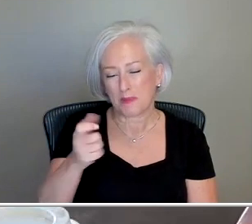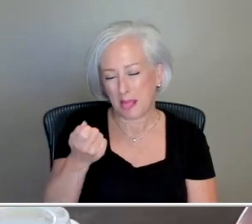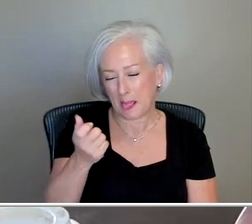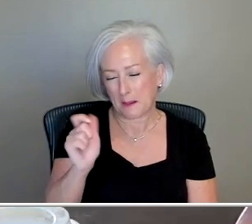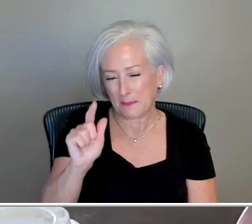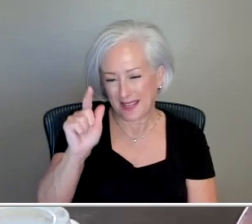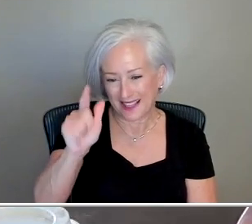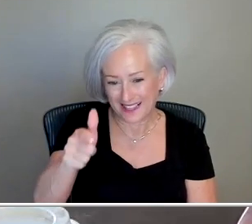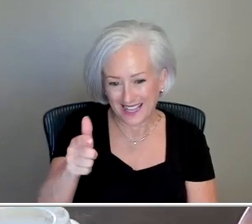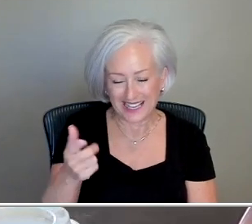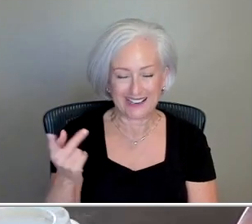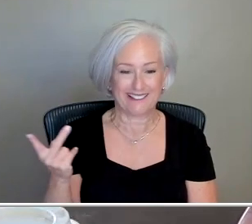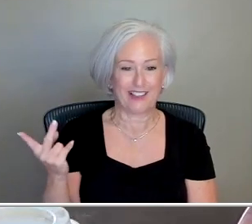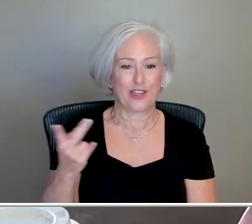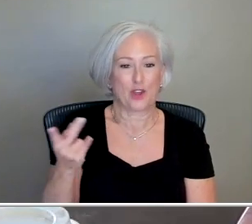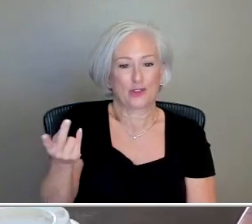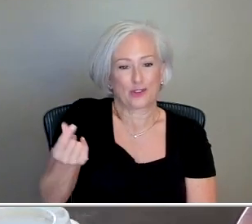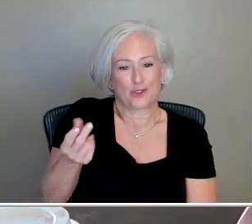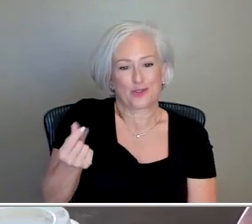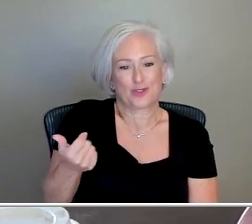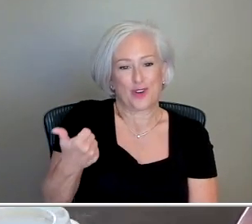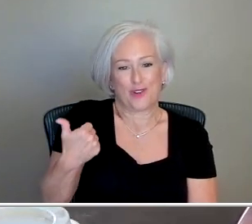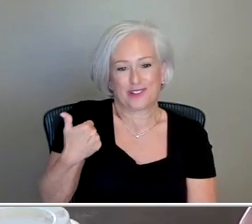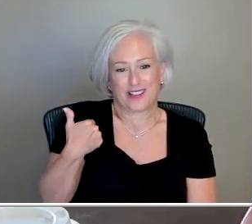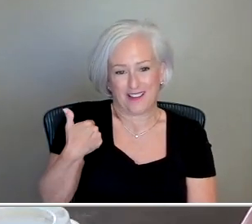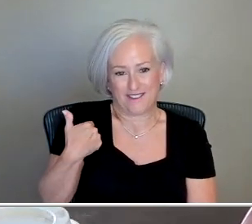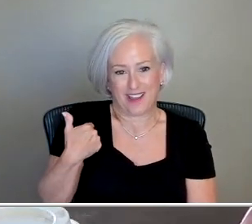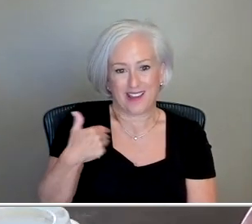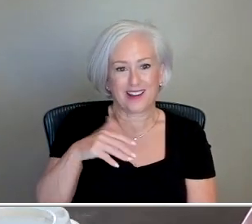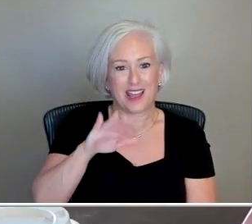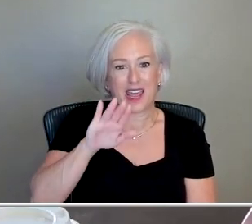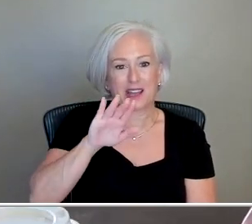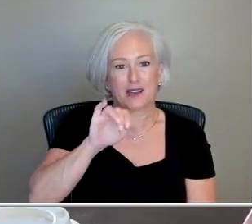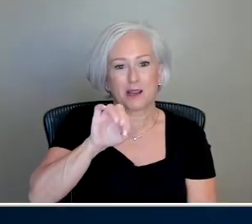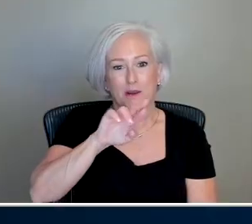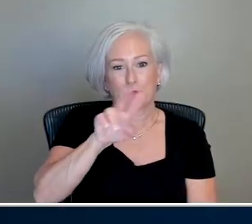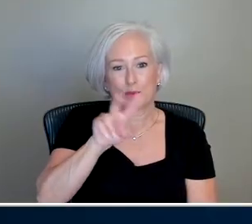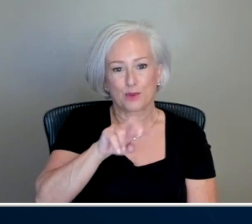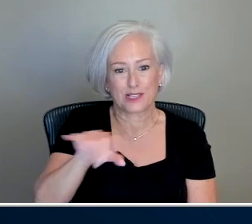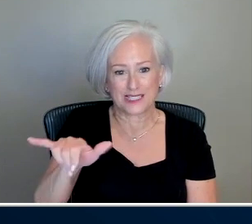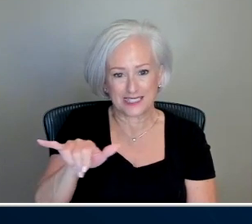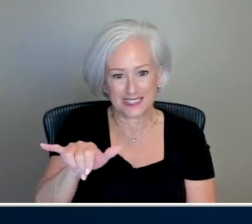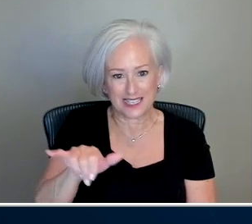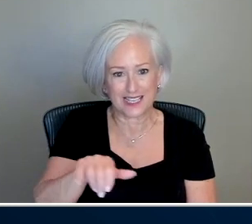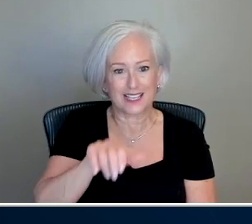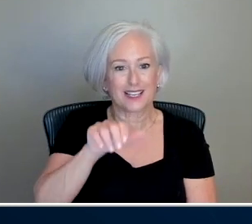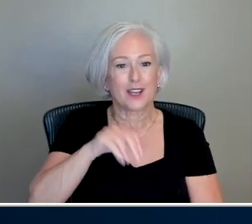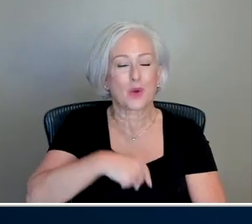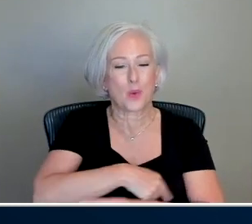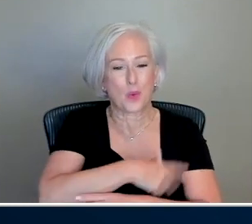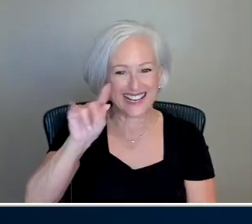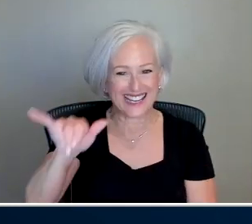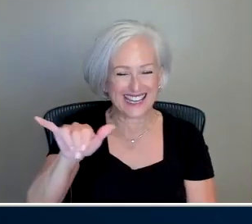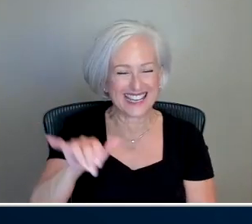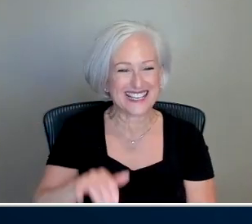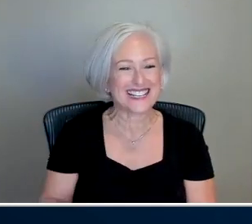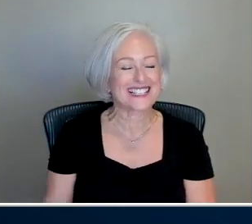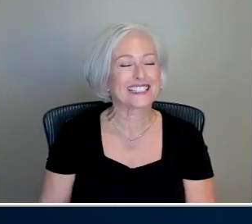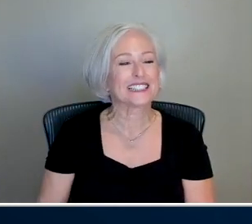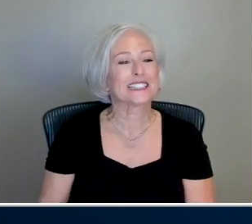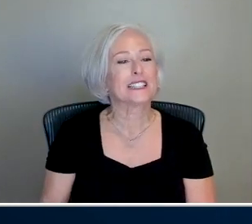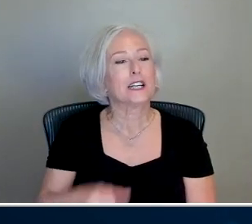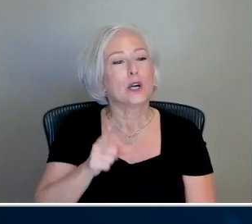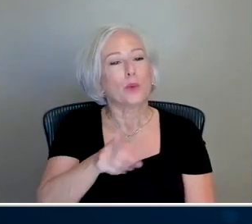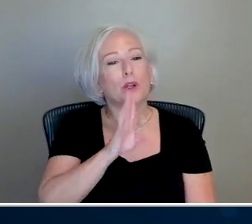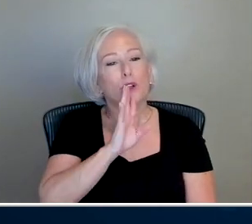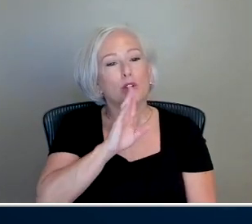Stormy and Breezy, and now Rainbow and Sunny. When we talk about it being an aggressive